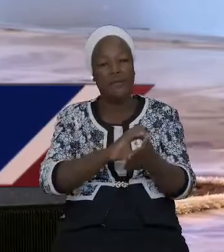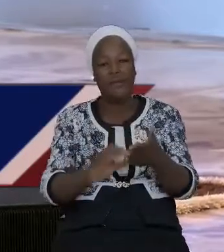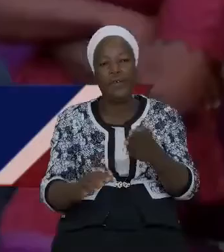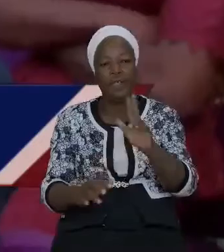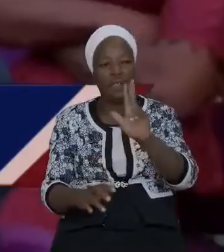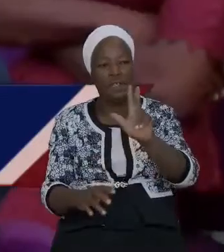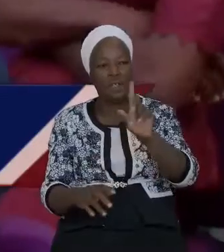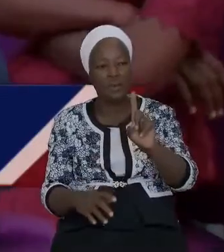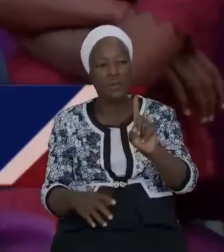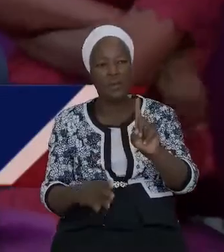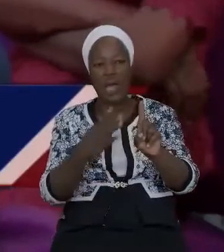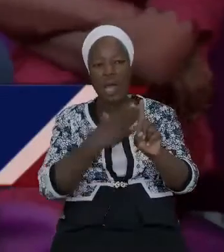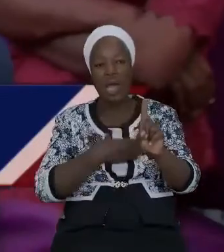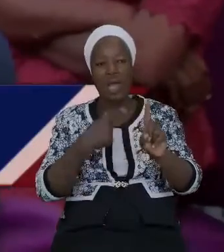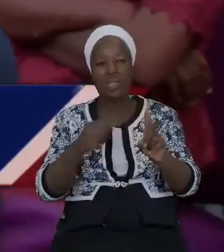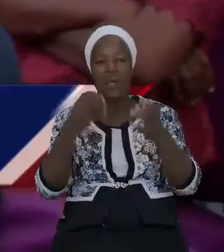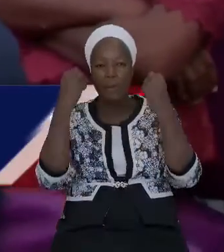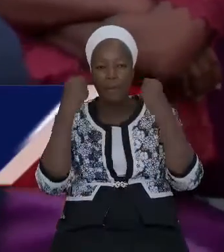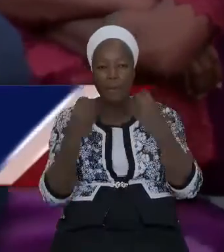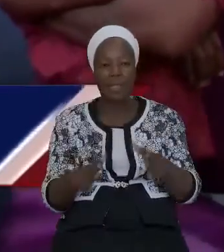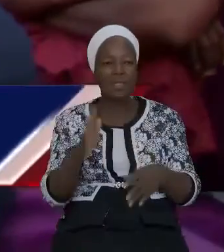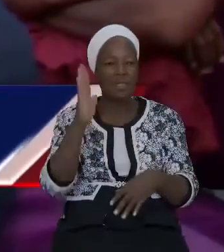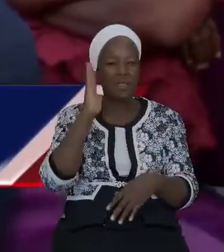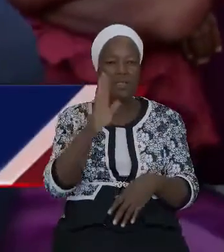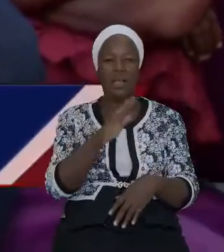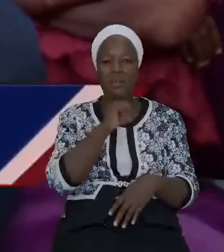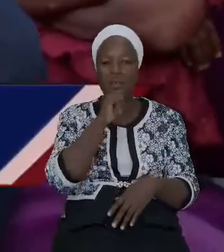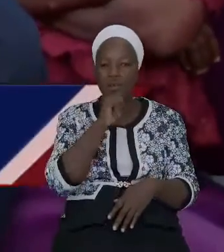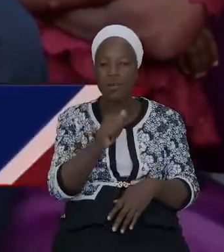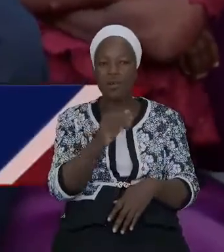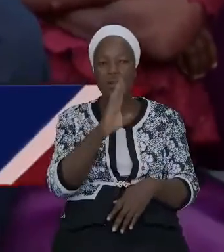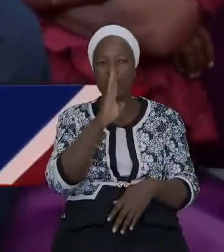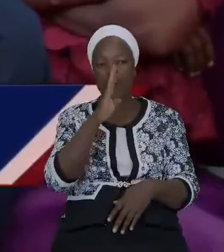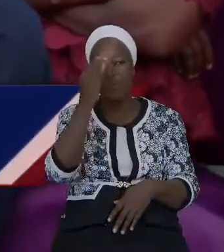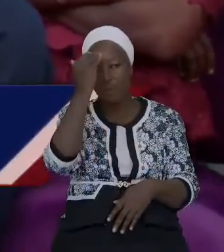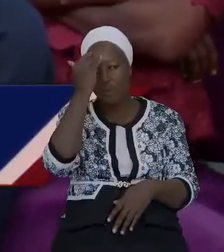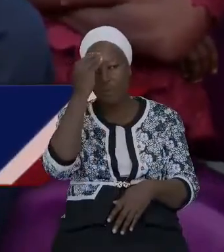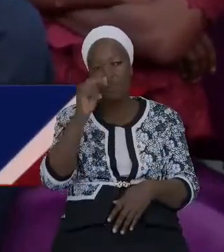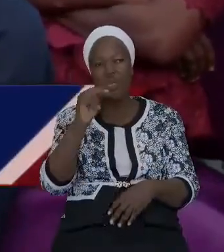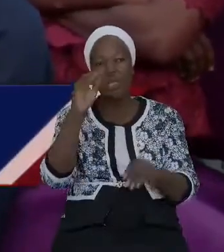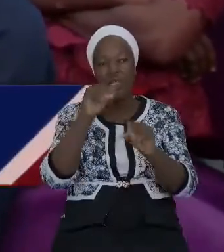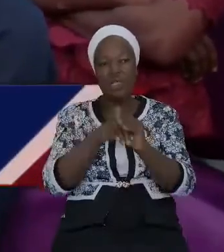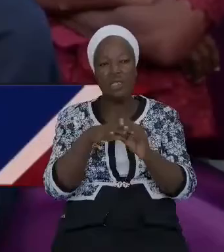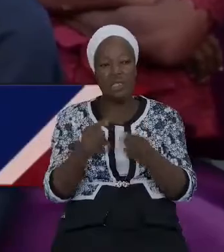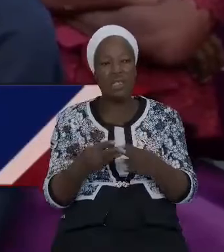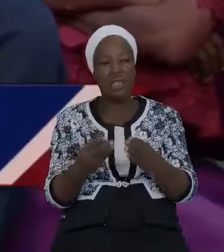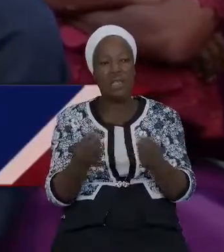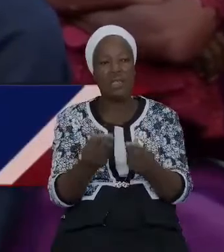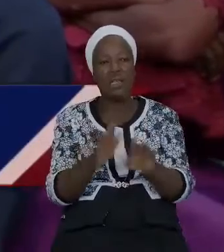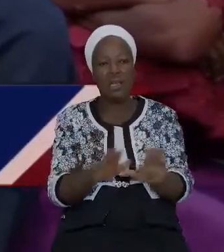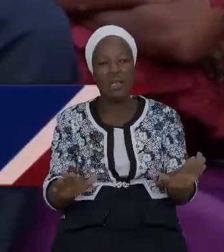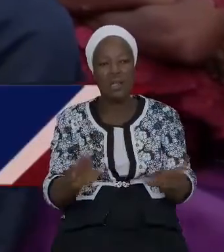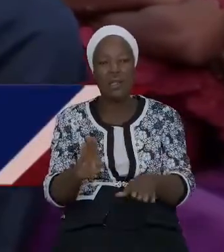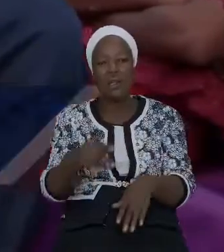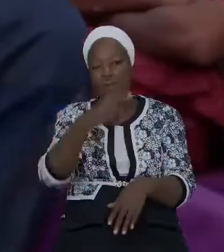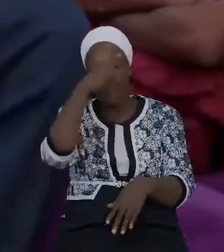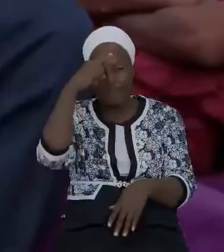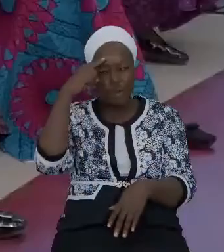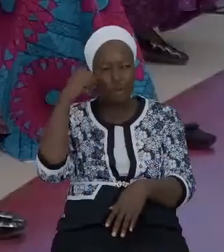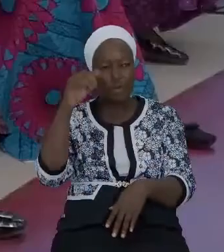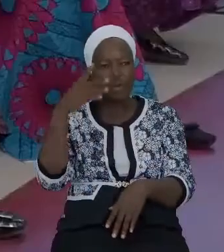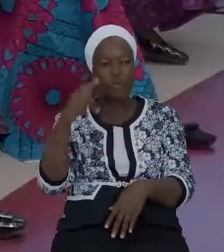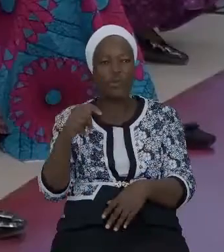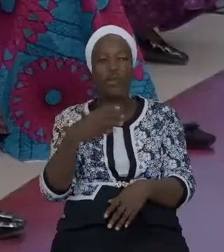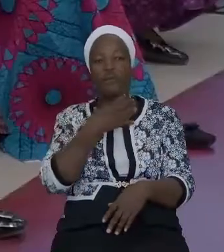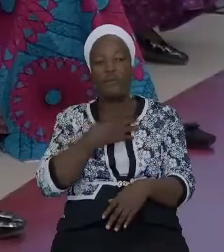31. And the plenty shall not be known in the land by reason of the